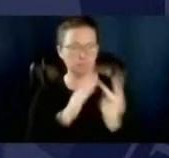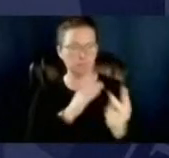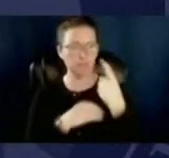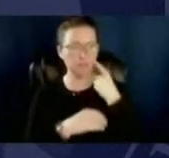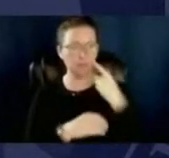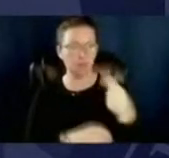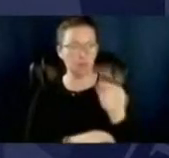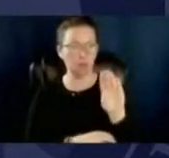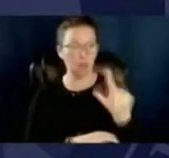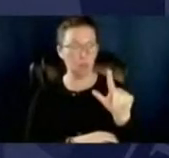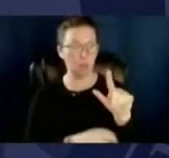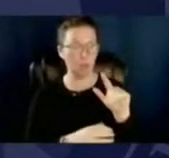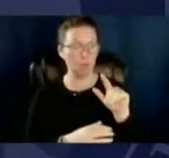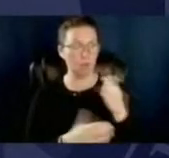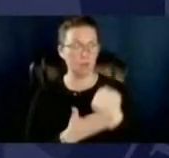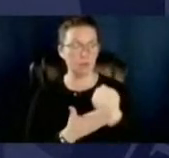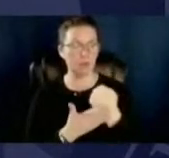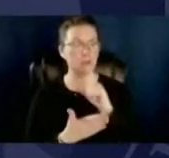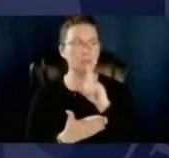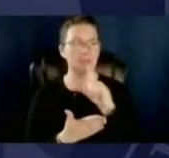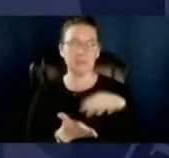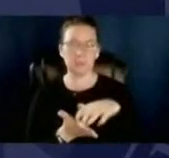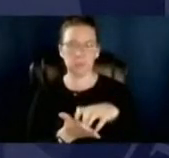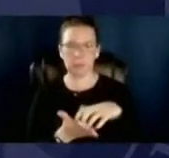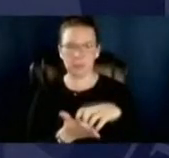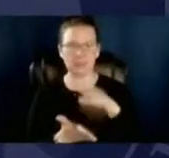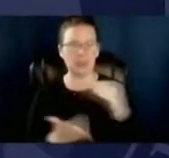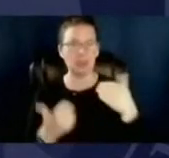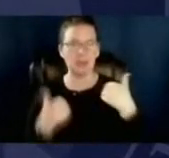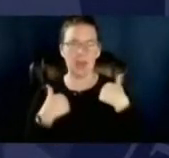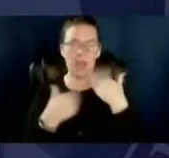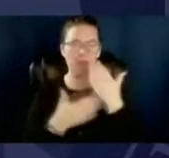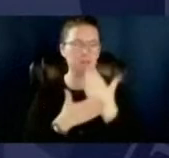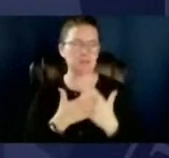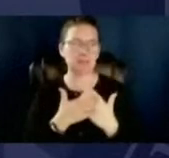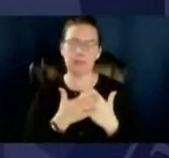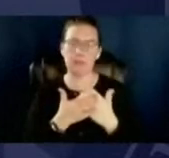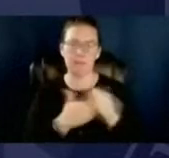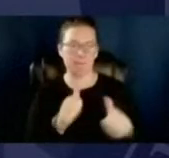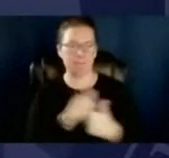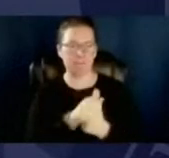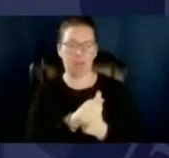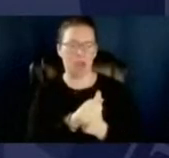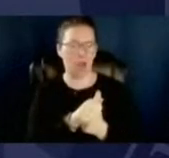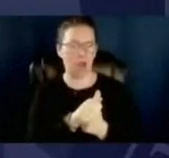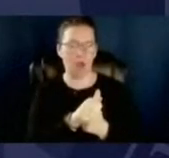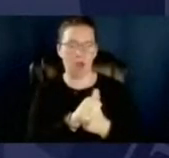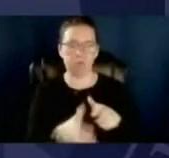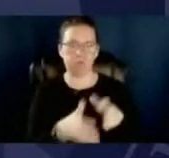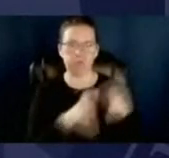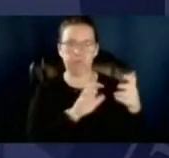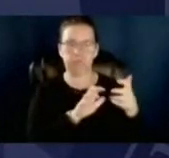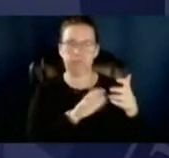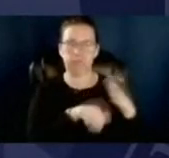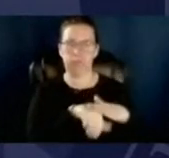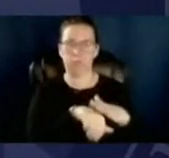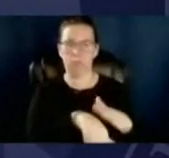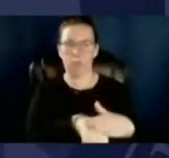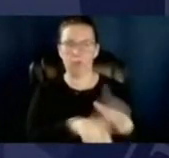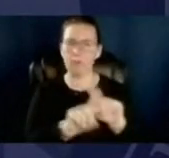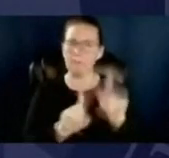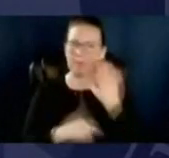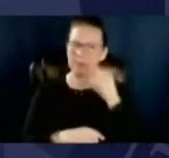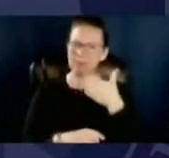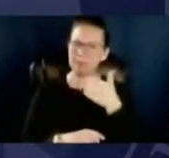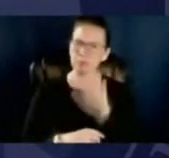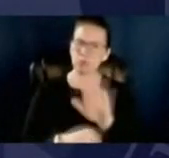is anemic and that there is turbulence below the surface. But it sounds like you're more optimistic.